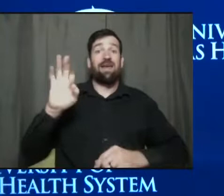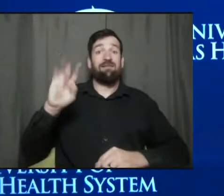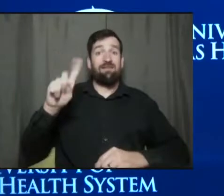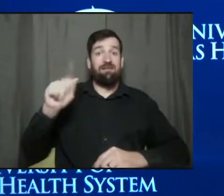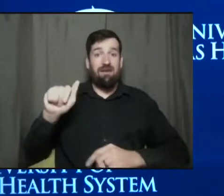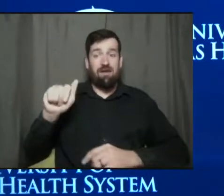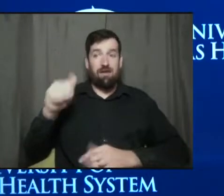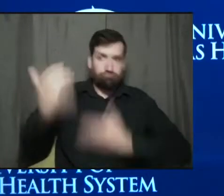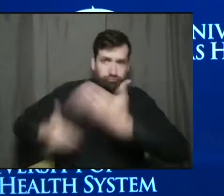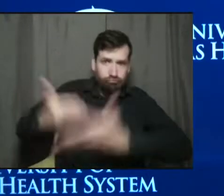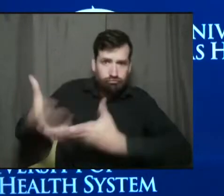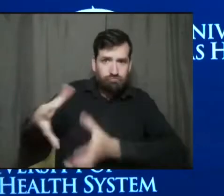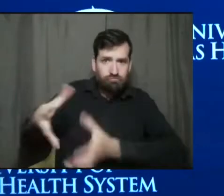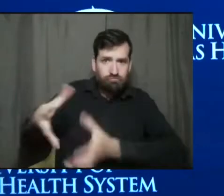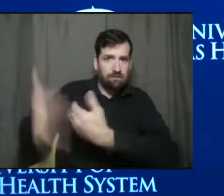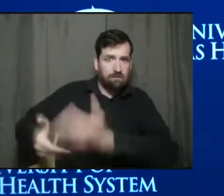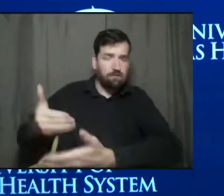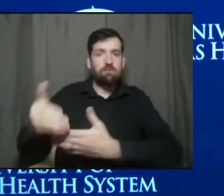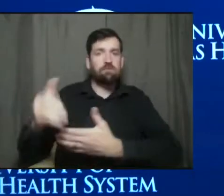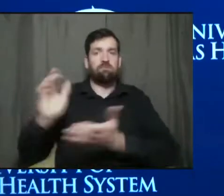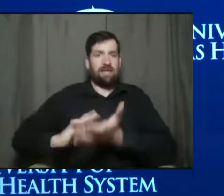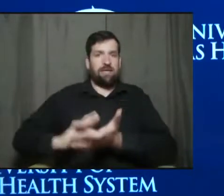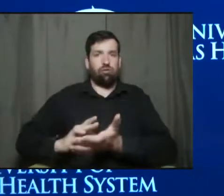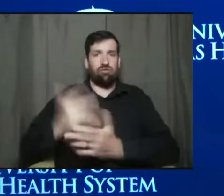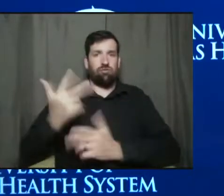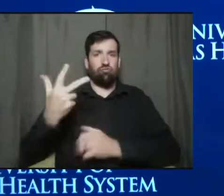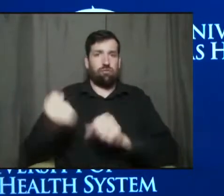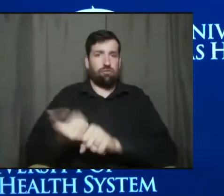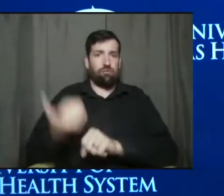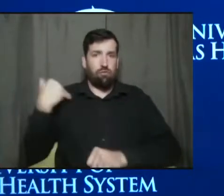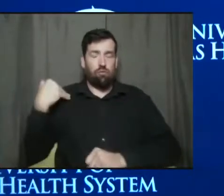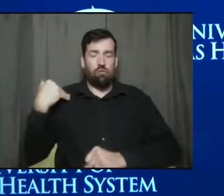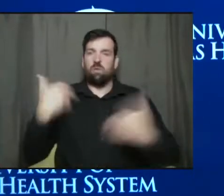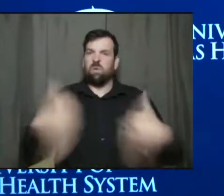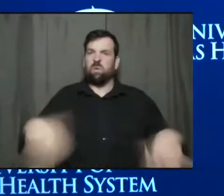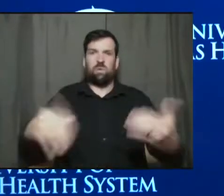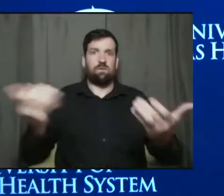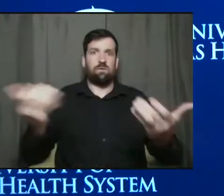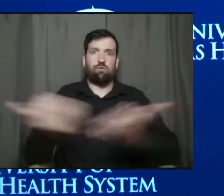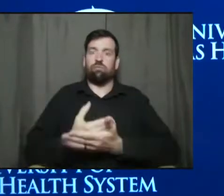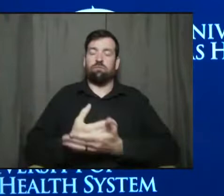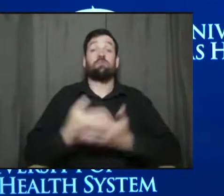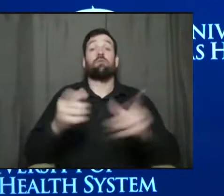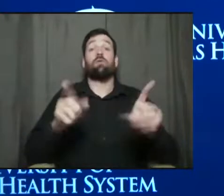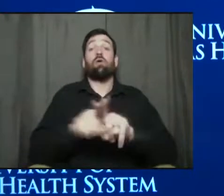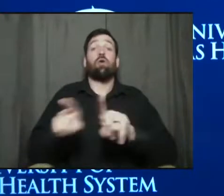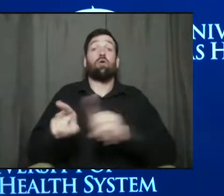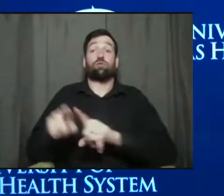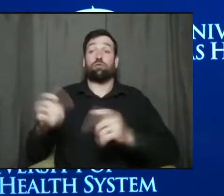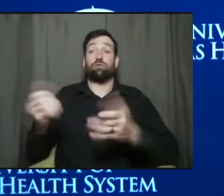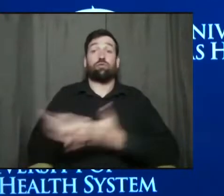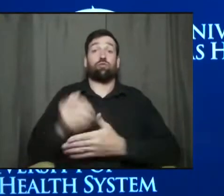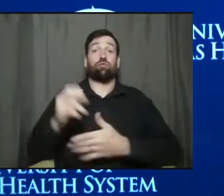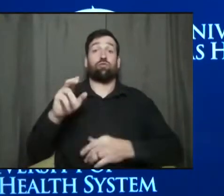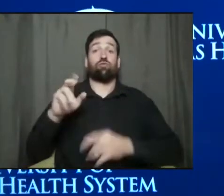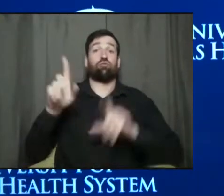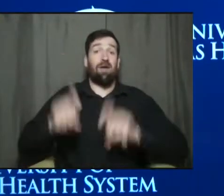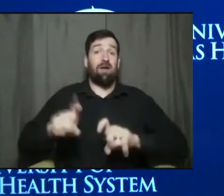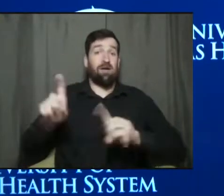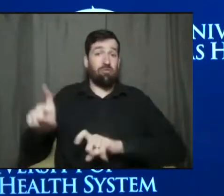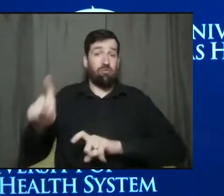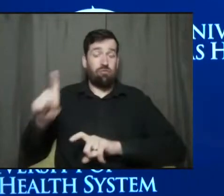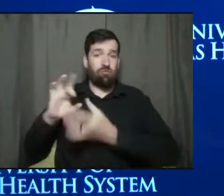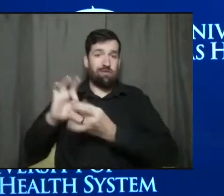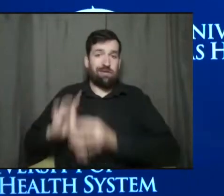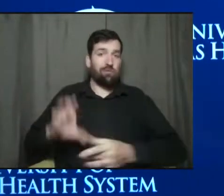years ago, and what a breakthrough it is. We also have some breaking news around a new trial in cystic fibrosis. Our panel of